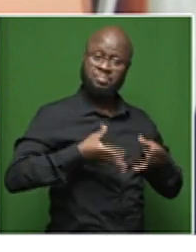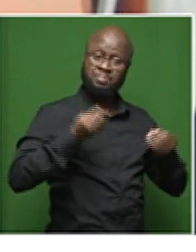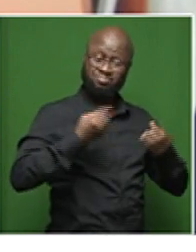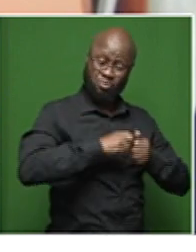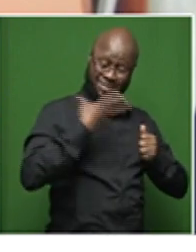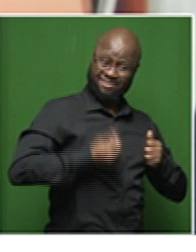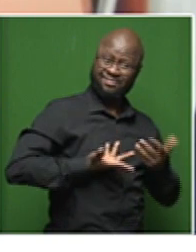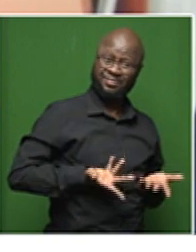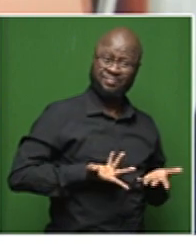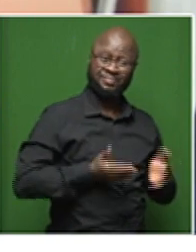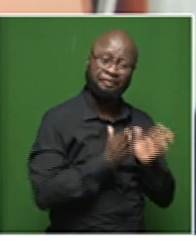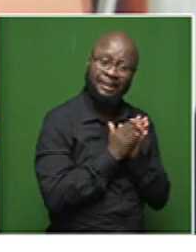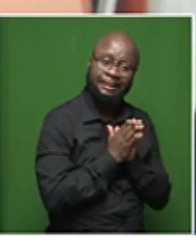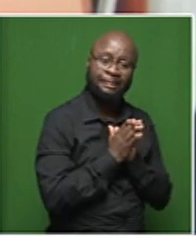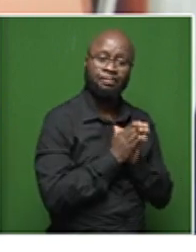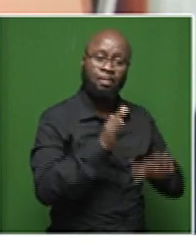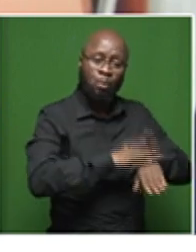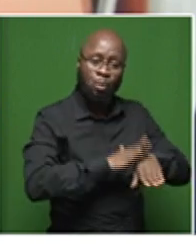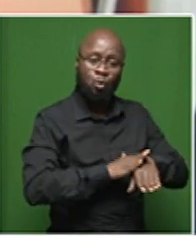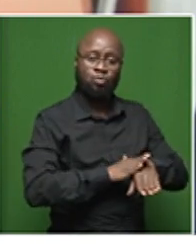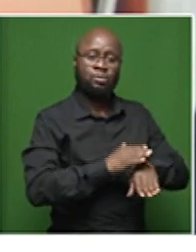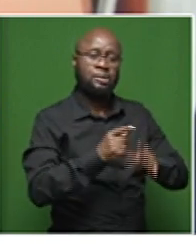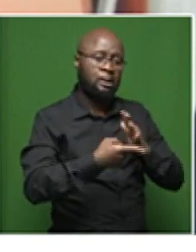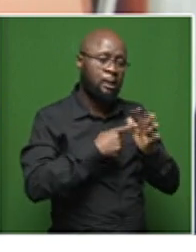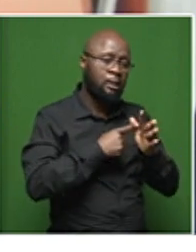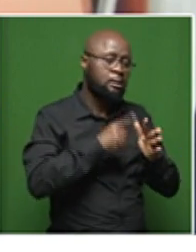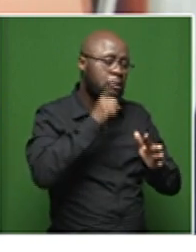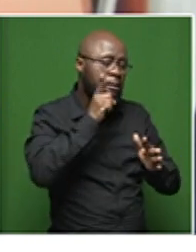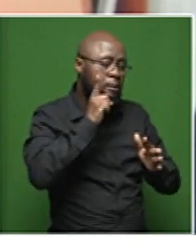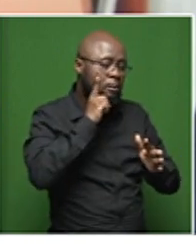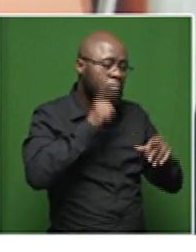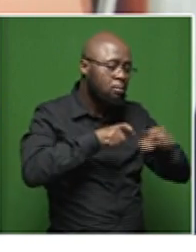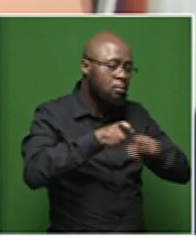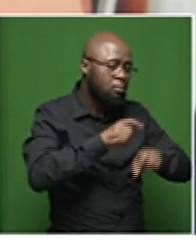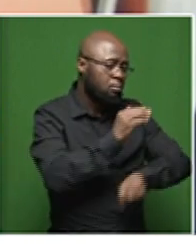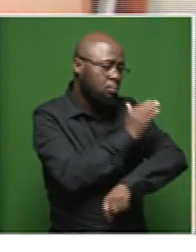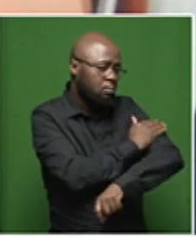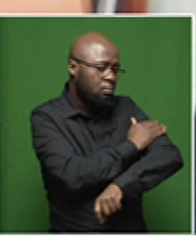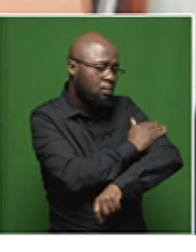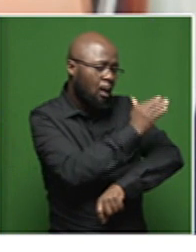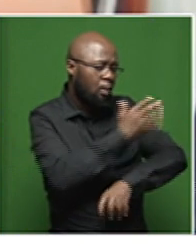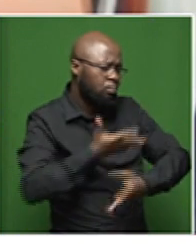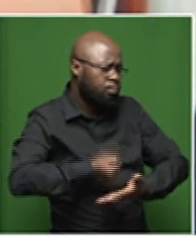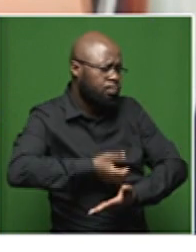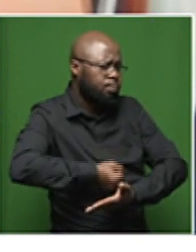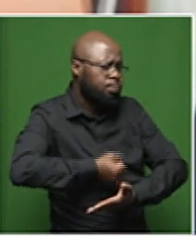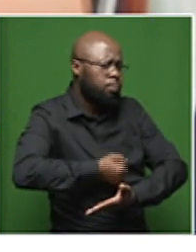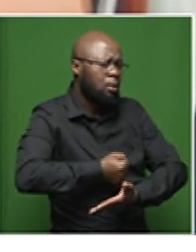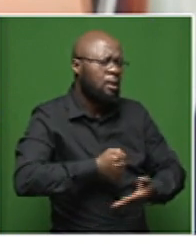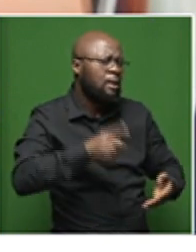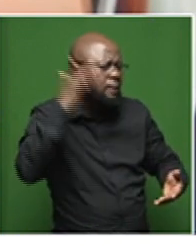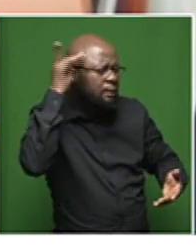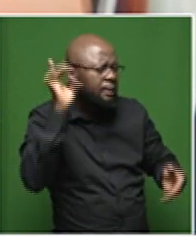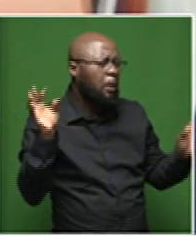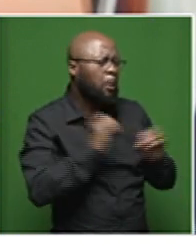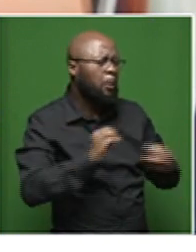frequency of your measuring, maybe every day, and then you try to see what it is that is happening, what is the trend, you know? So you don't measure only when you have headache, because you might get